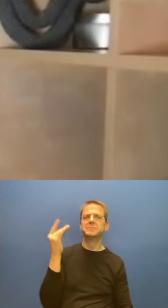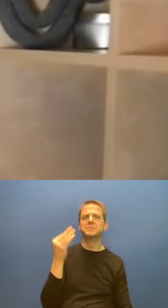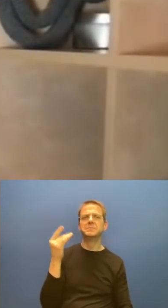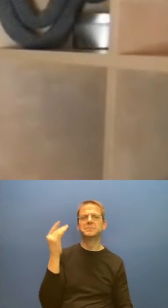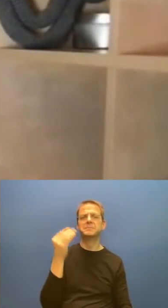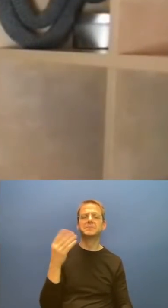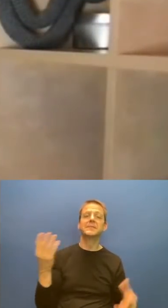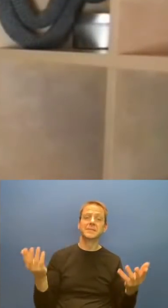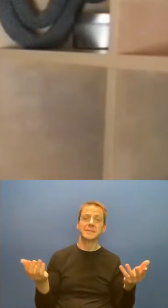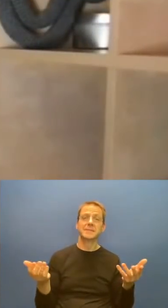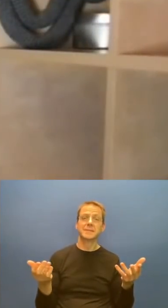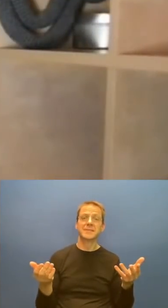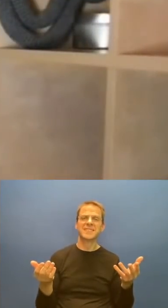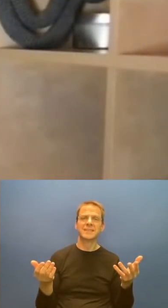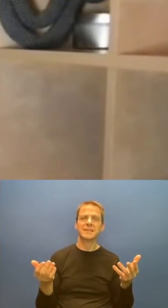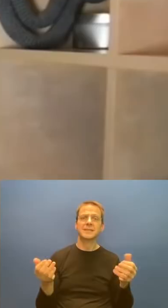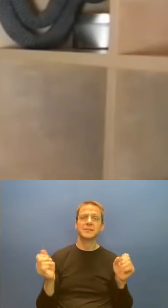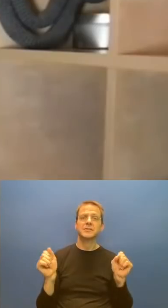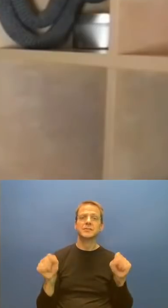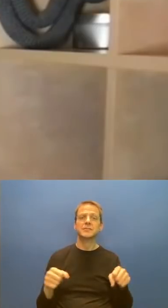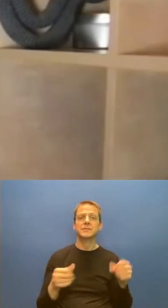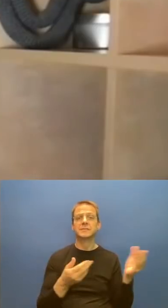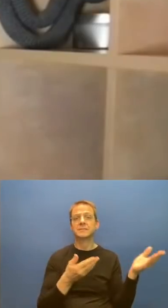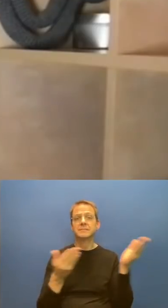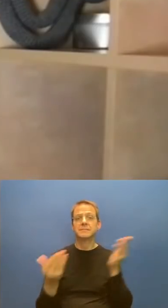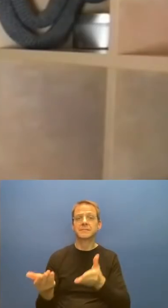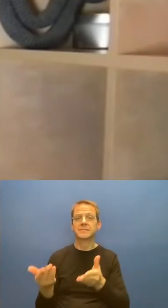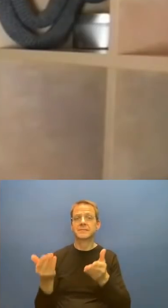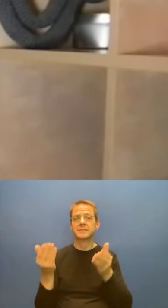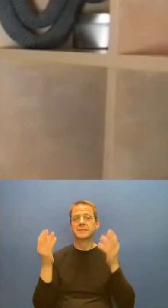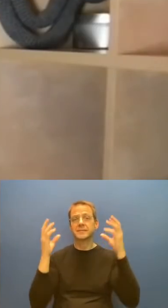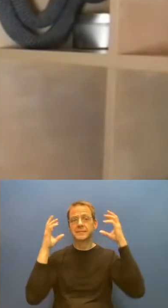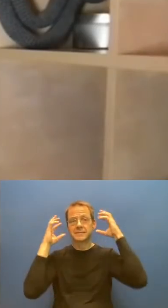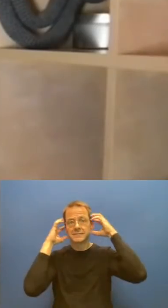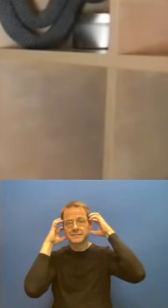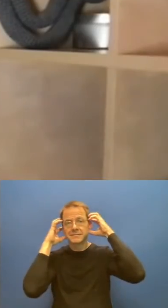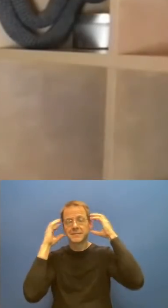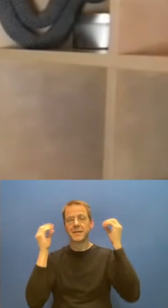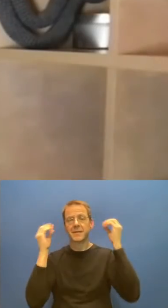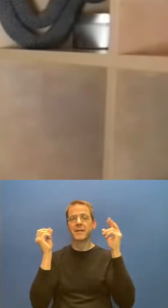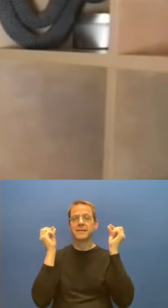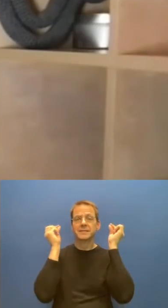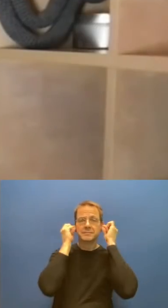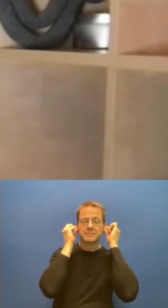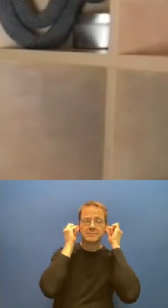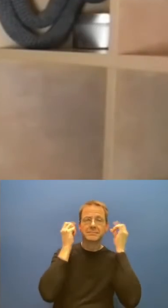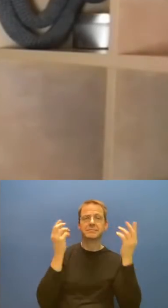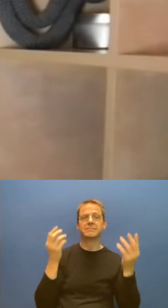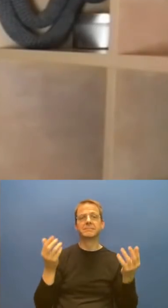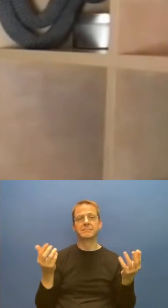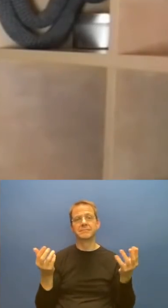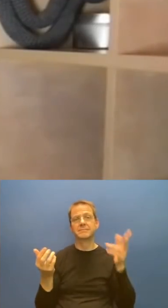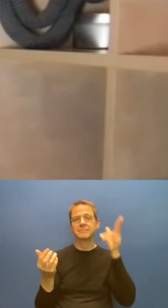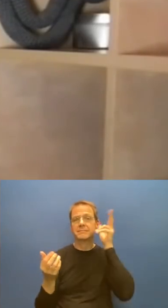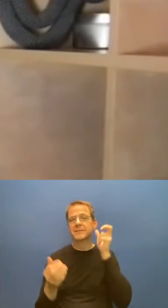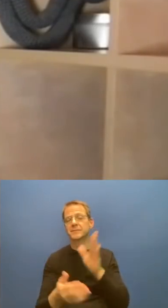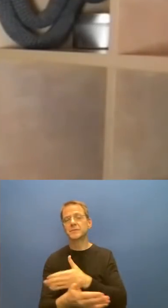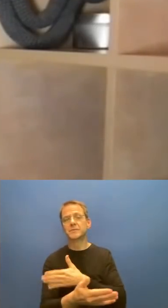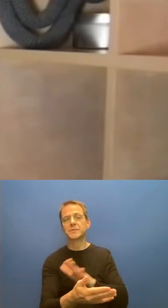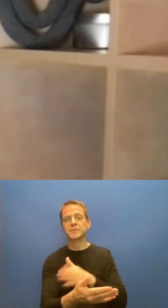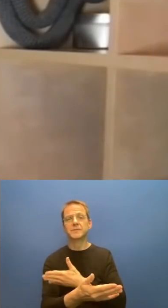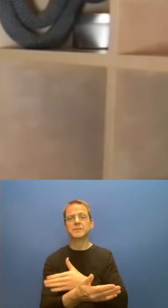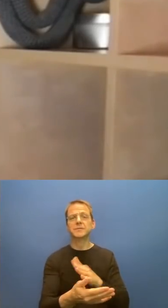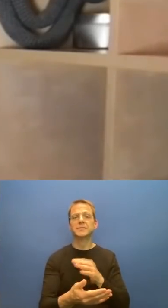to listen to some music or watch a movie, or like hold a grown-up's hand and think happy